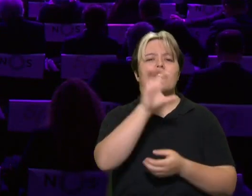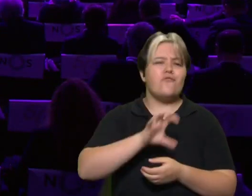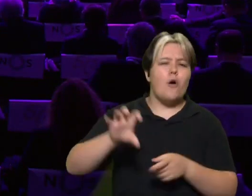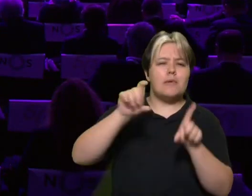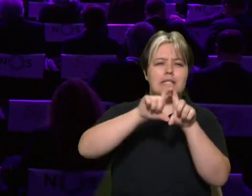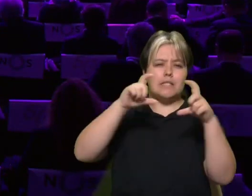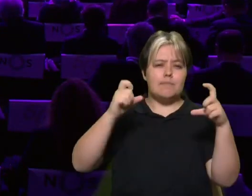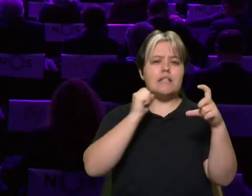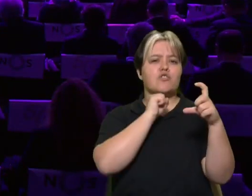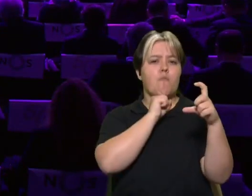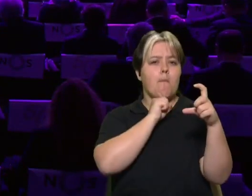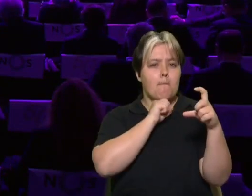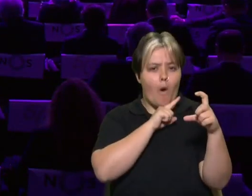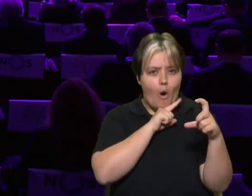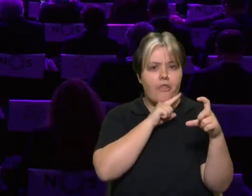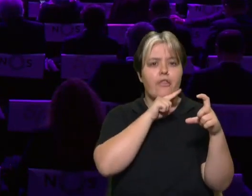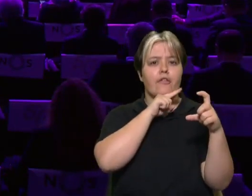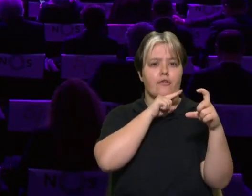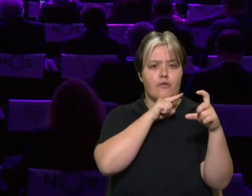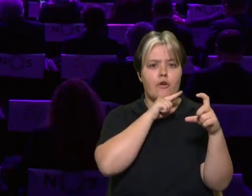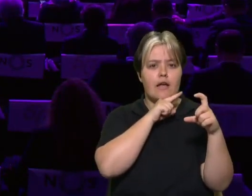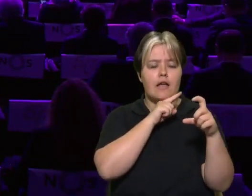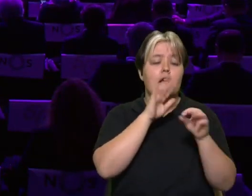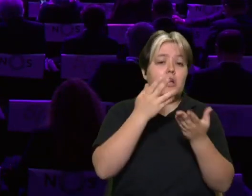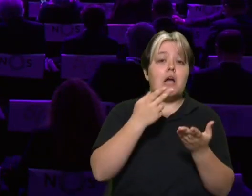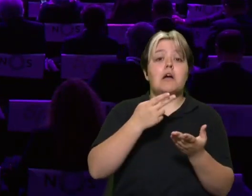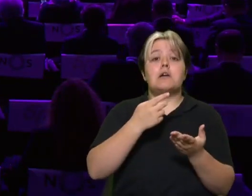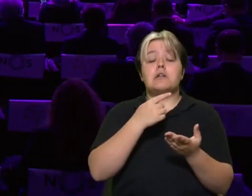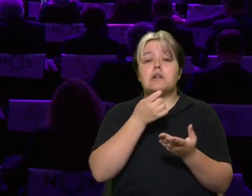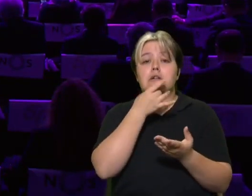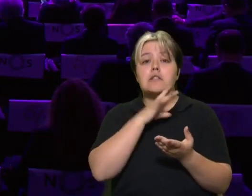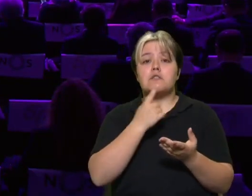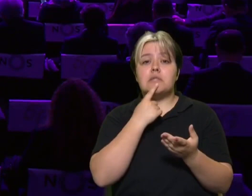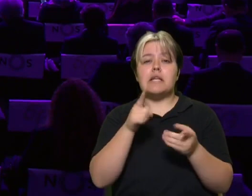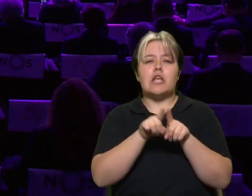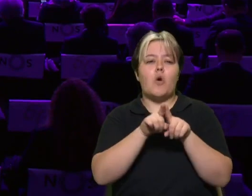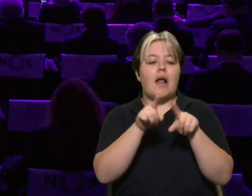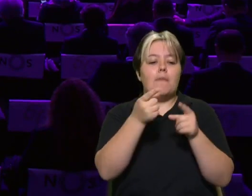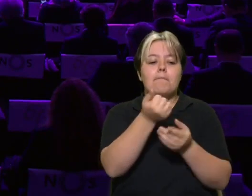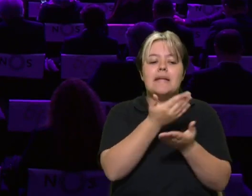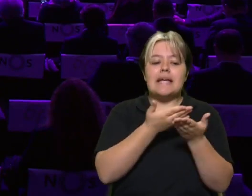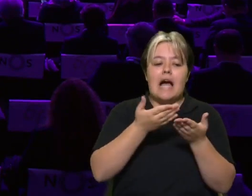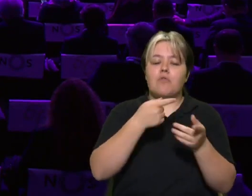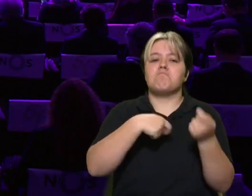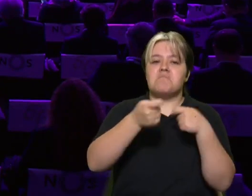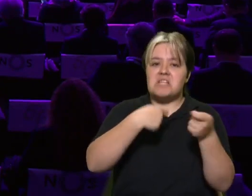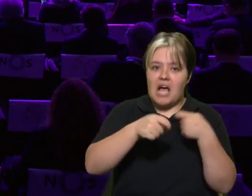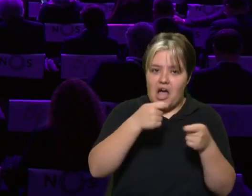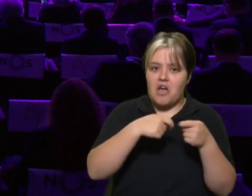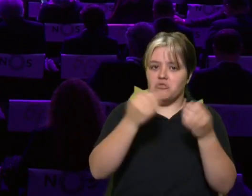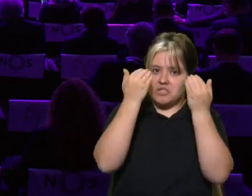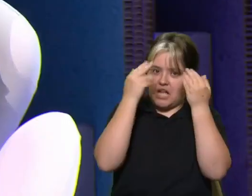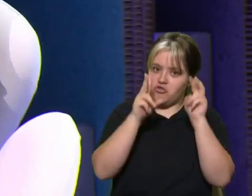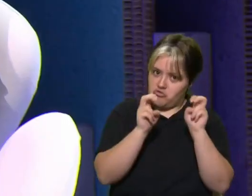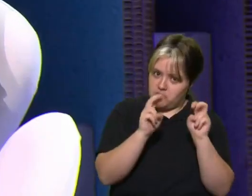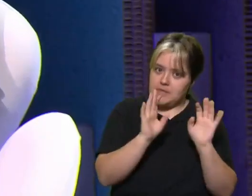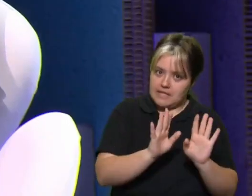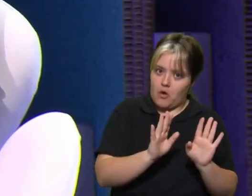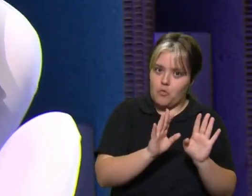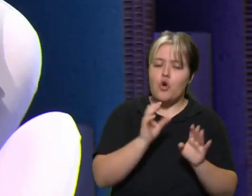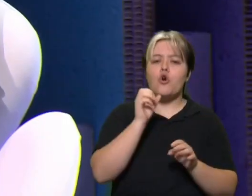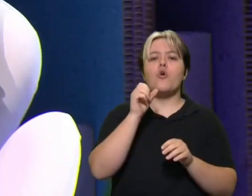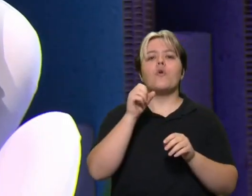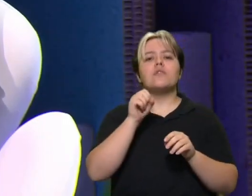can companies and should companies enter this data market or